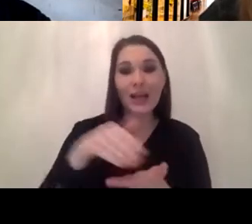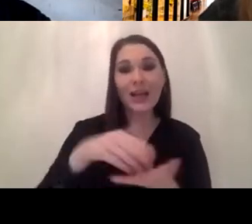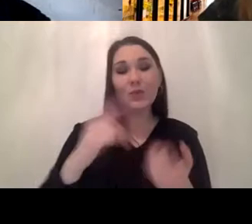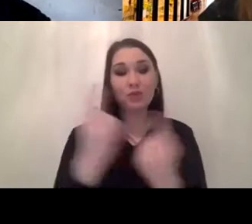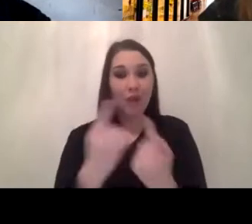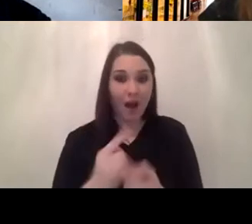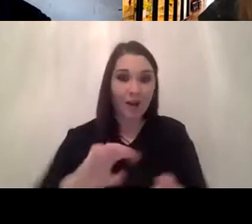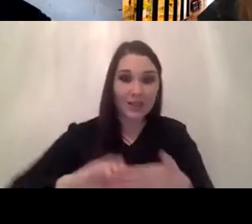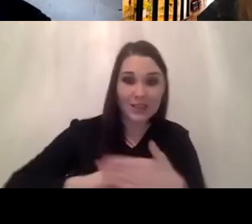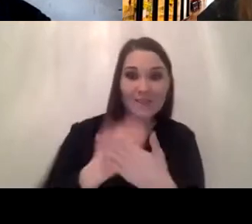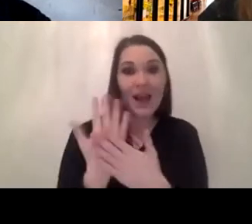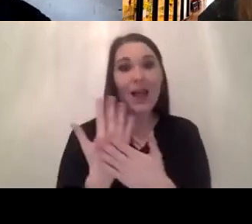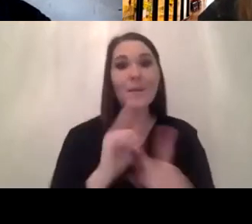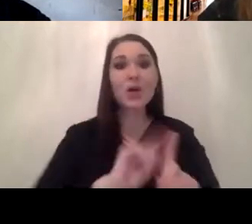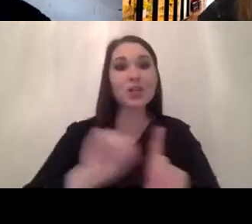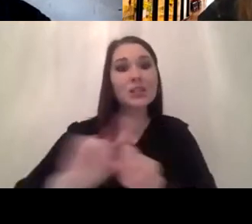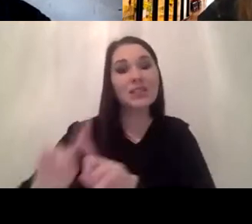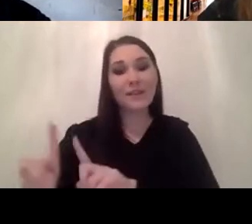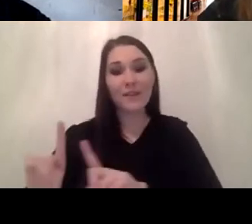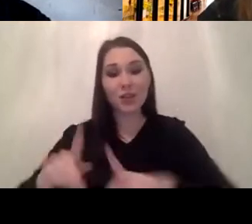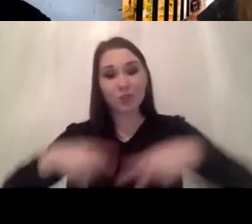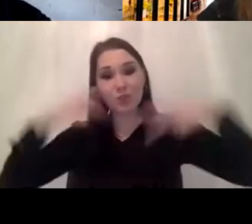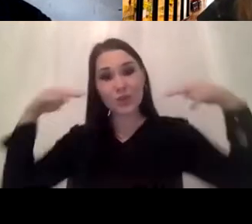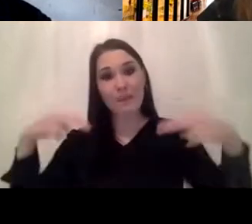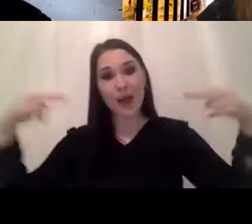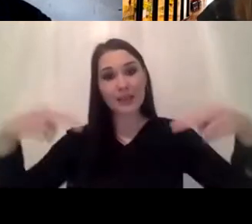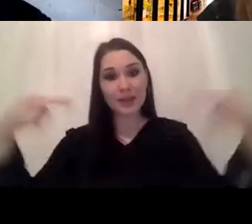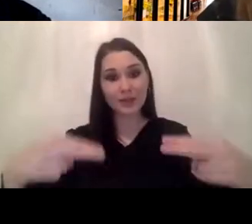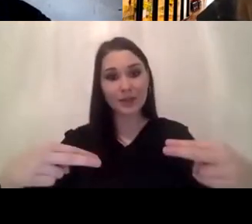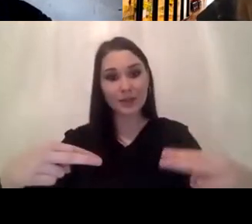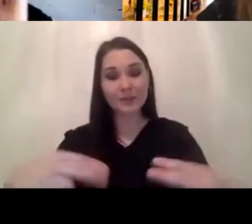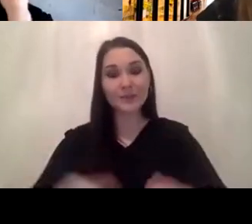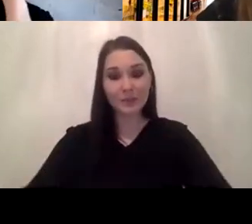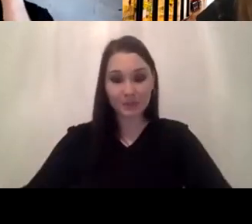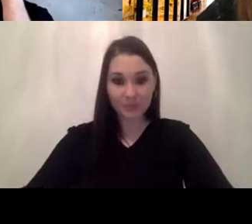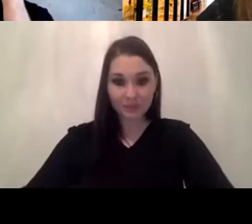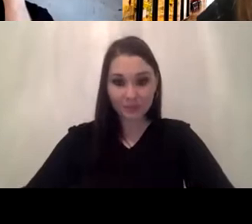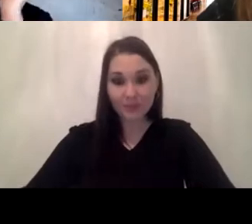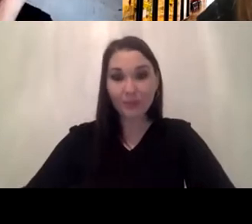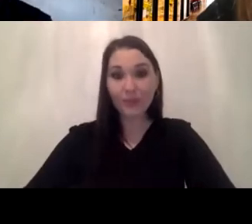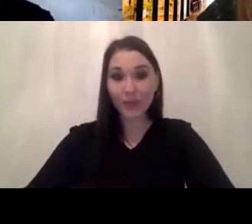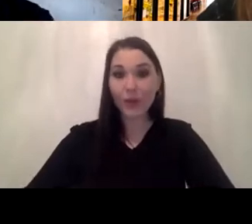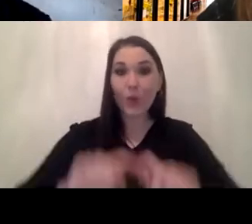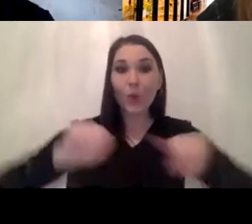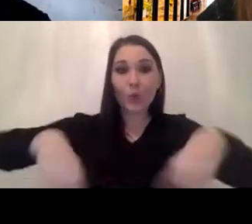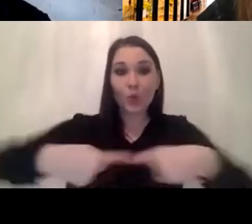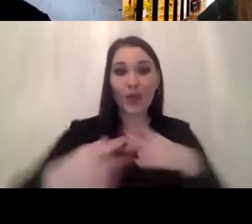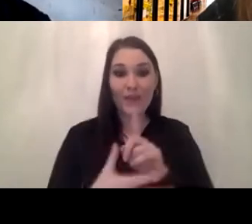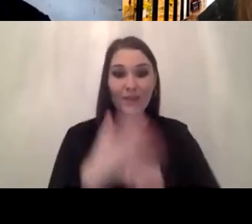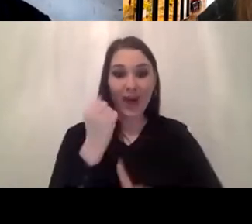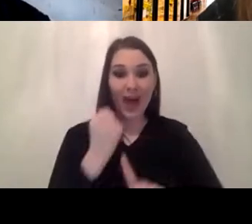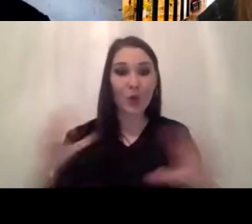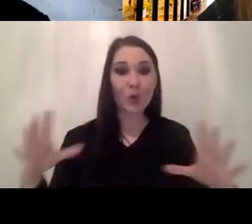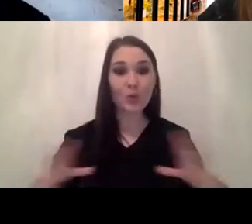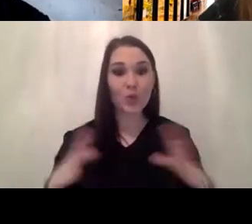get sort of different perspectives and views on that as well. And and we've found that, again, prepare, have a